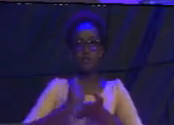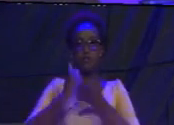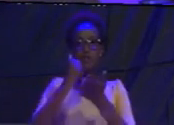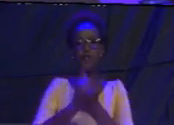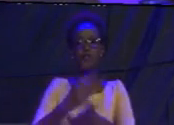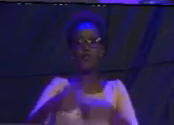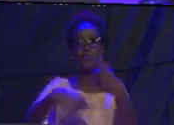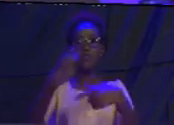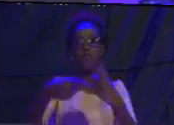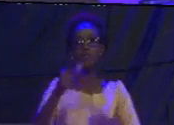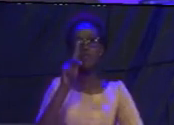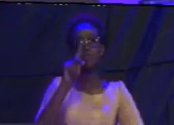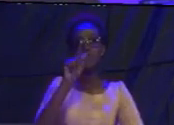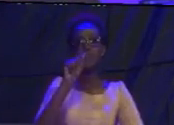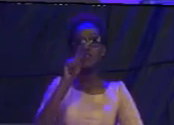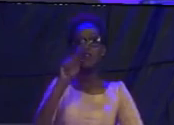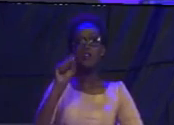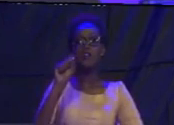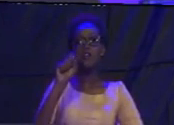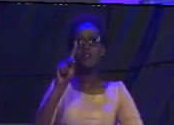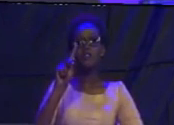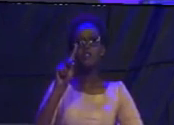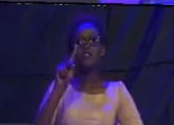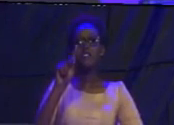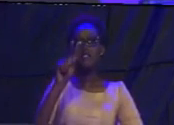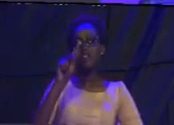so that they may find a way to their promised land.